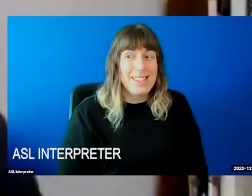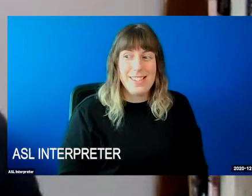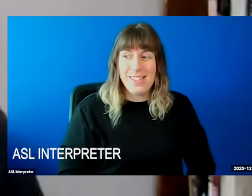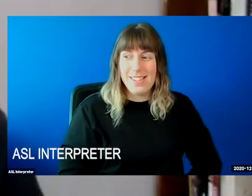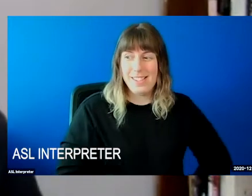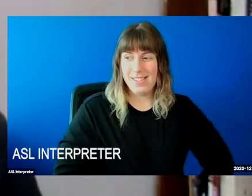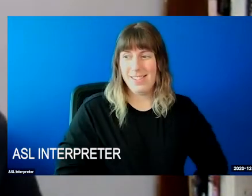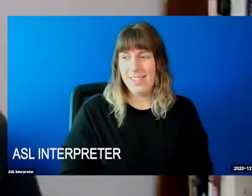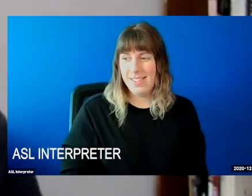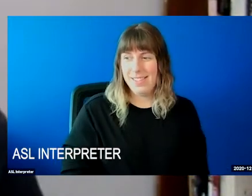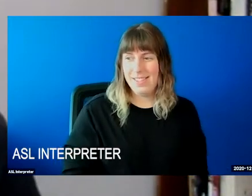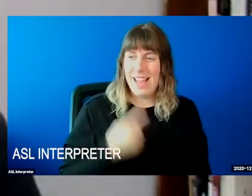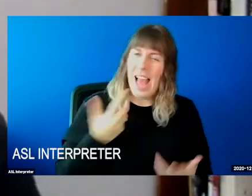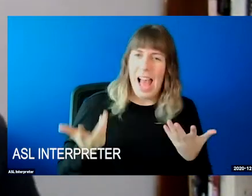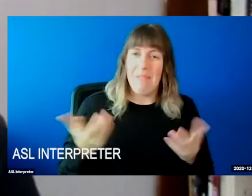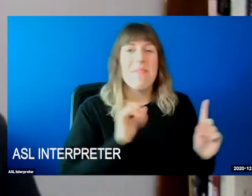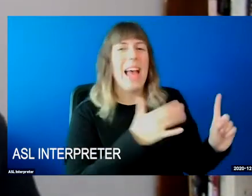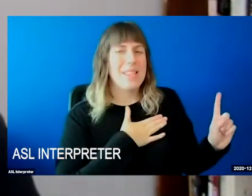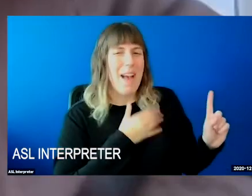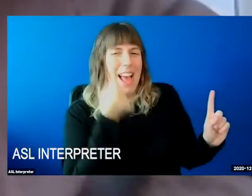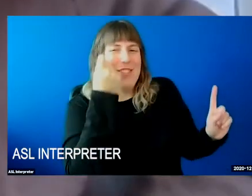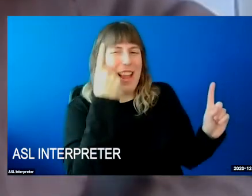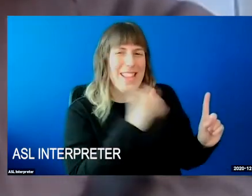Well, that's my takeaway.